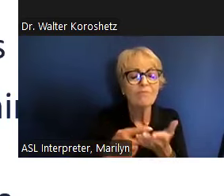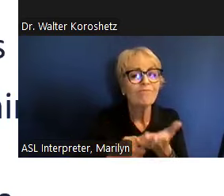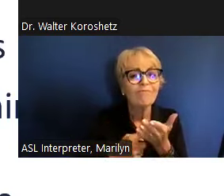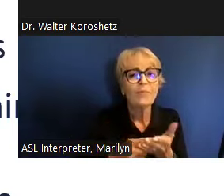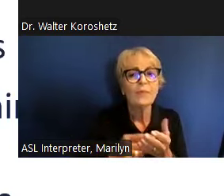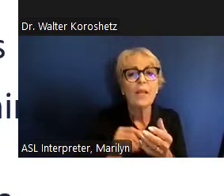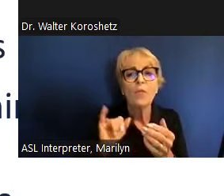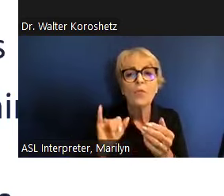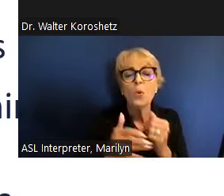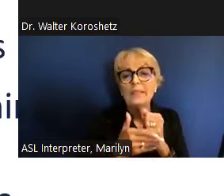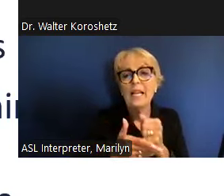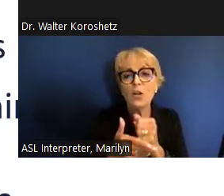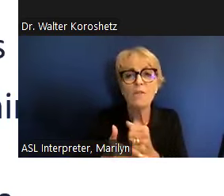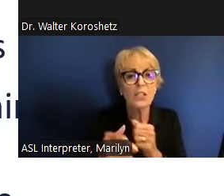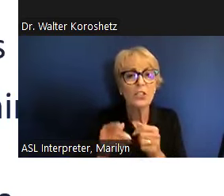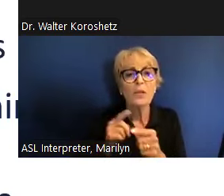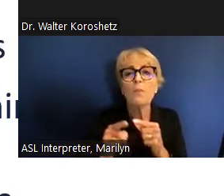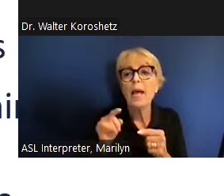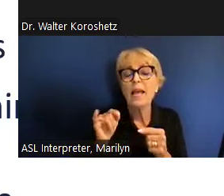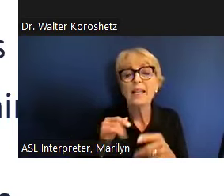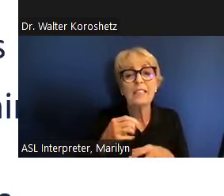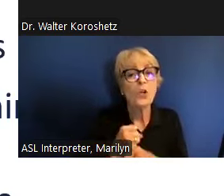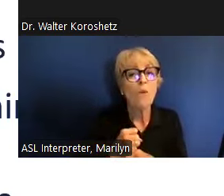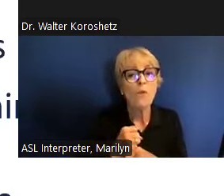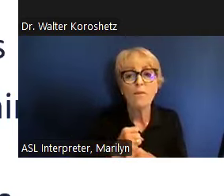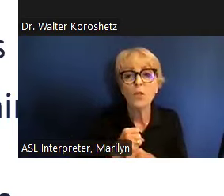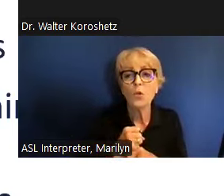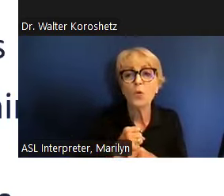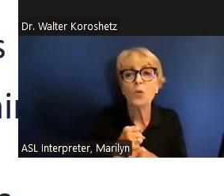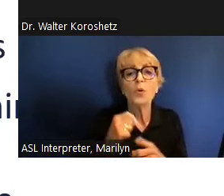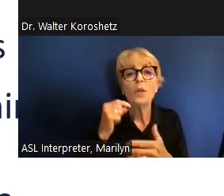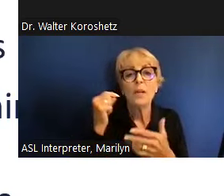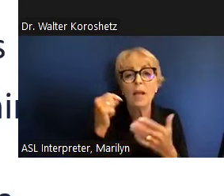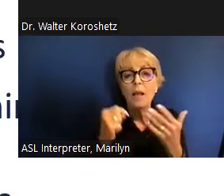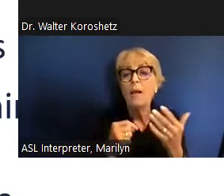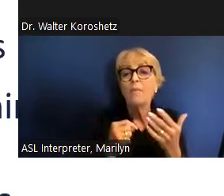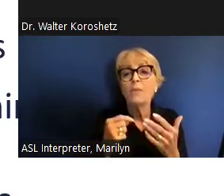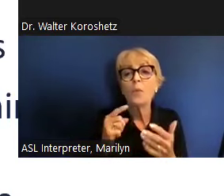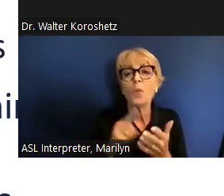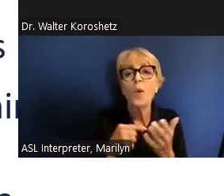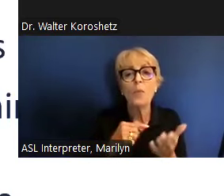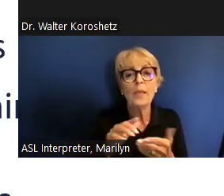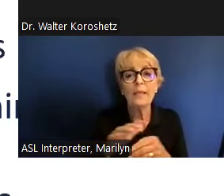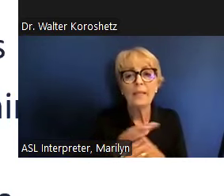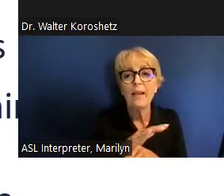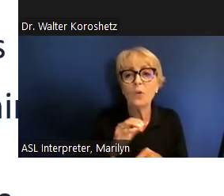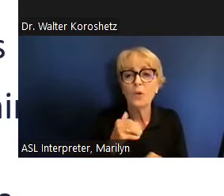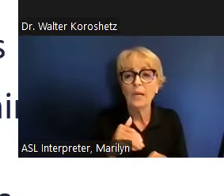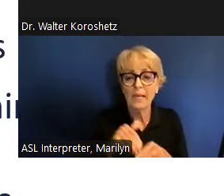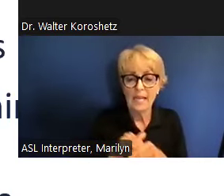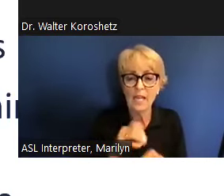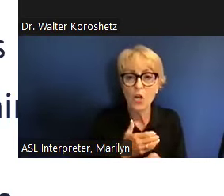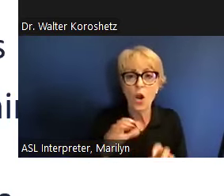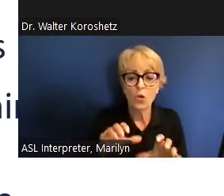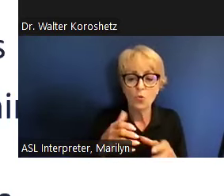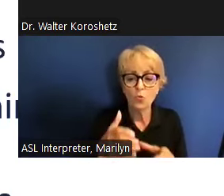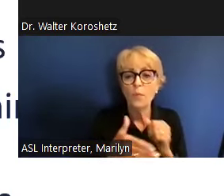but this is just an overview of the 6 sessions that we cover in our group intervention. Next